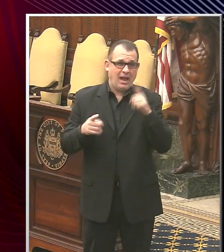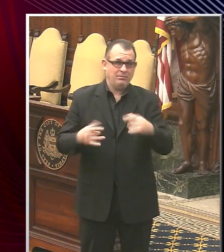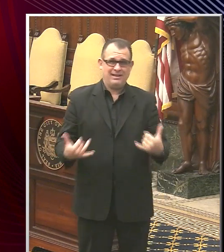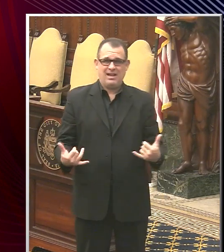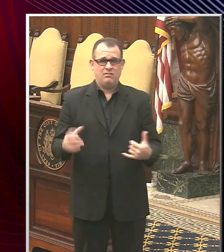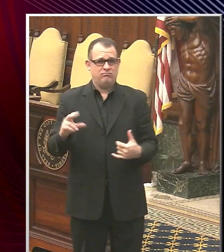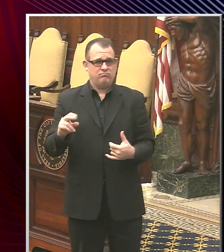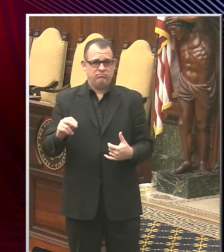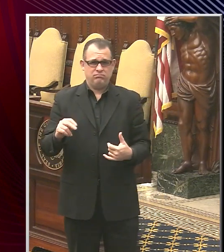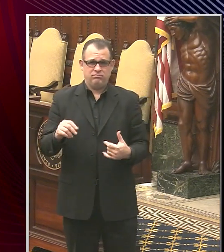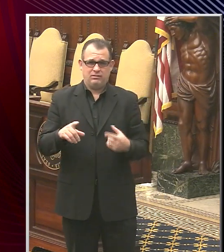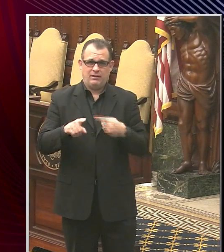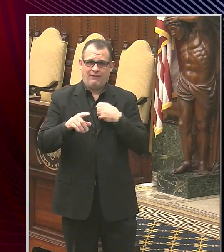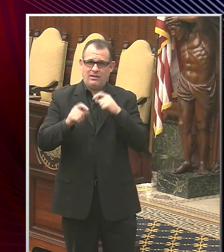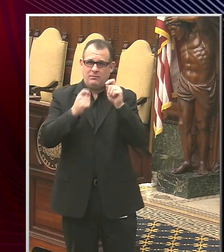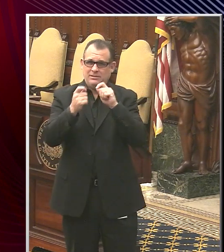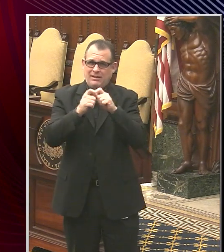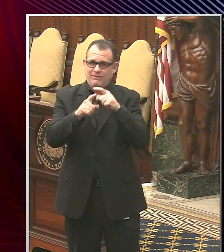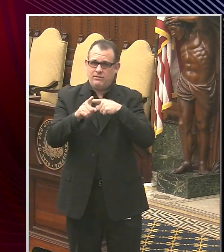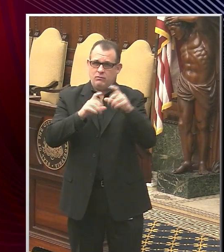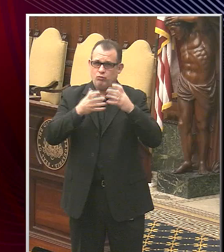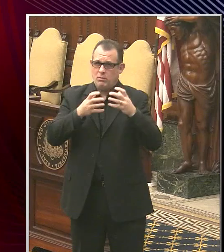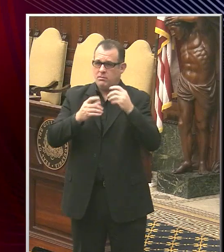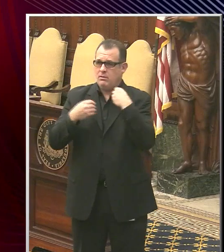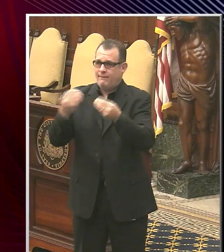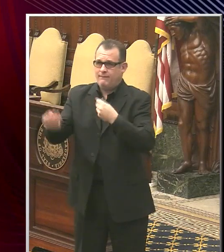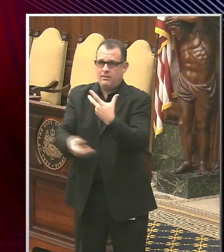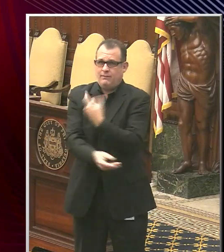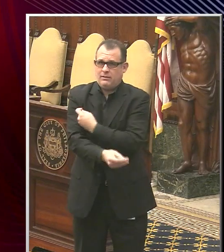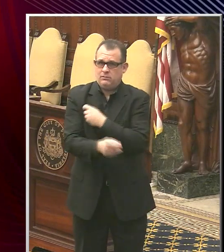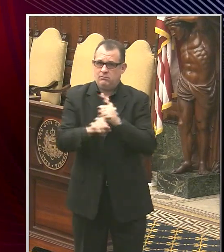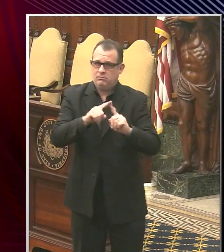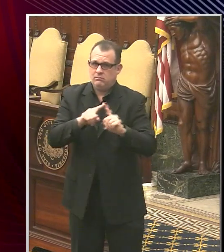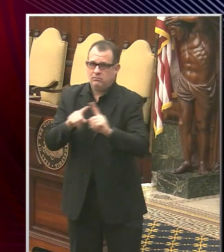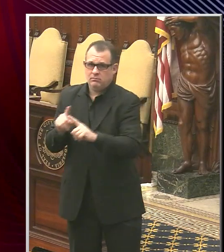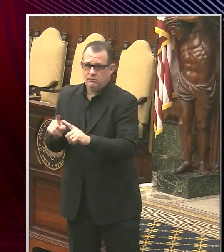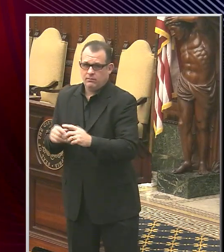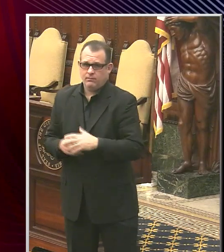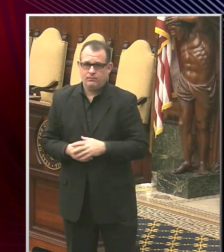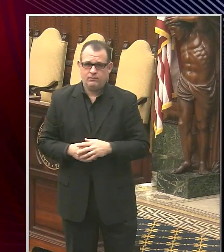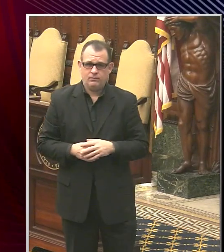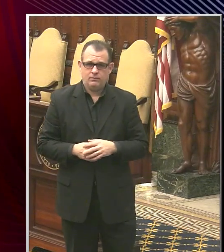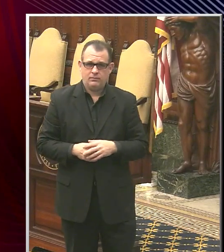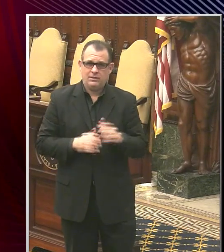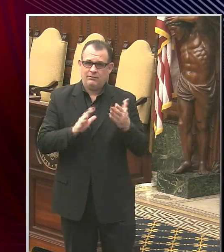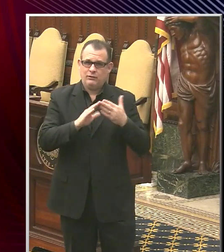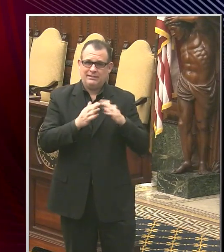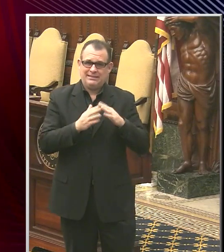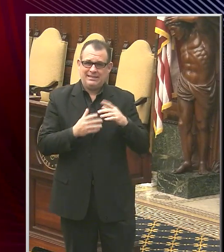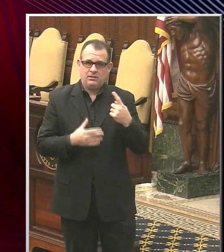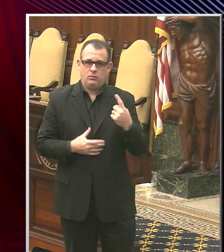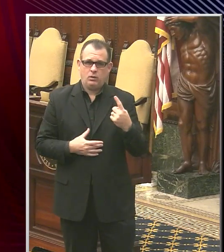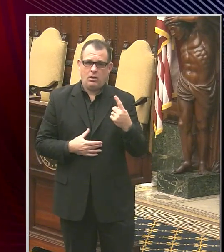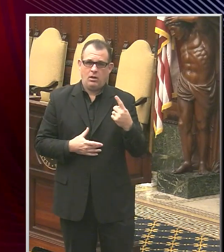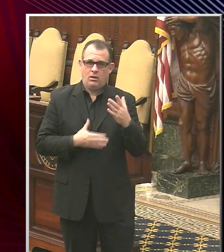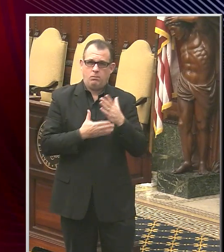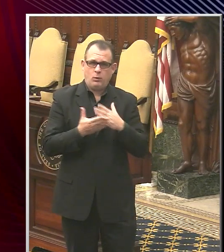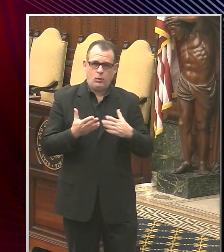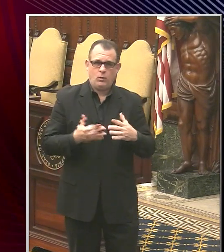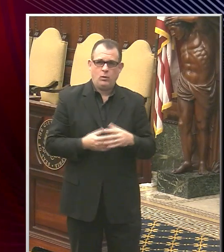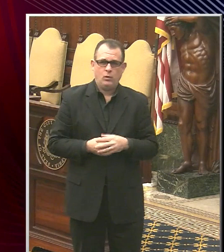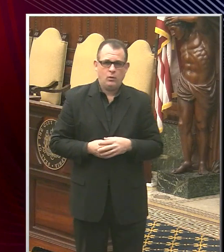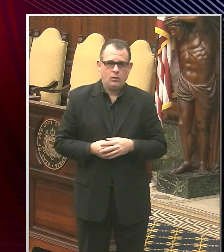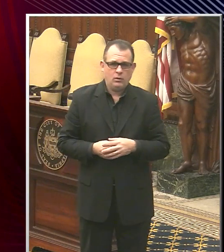specialized populations. Okay, and then with the city being one of the few municipalities that has kind of